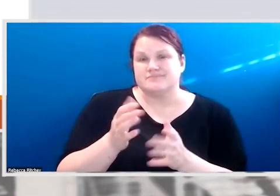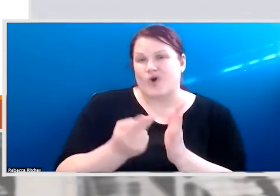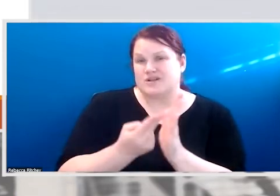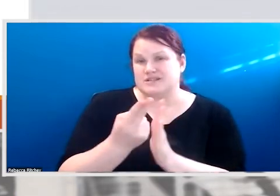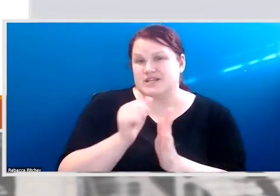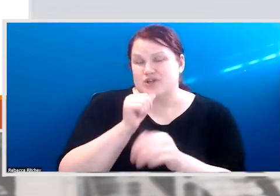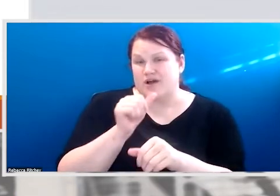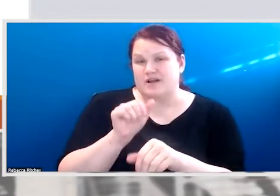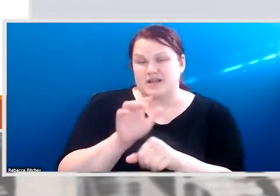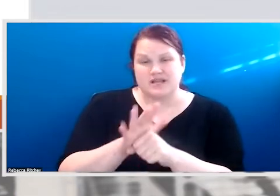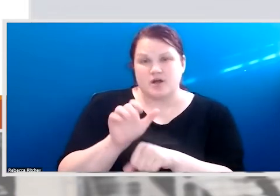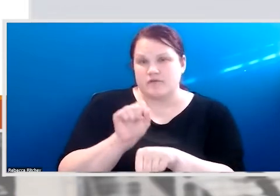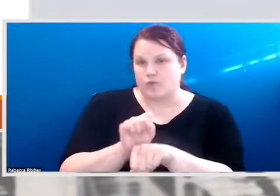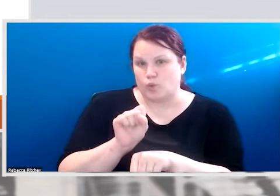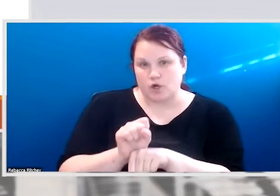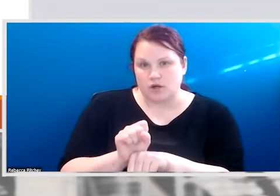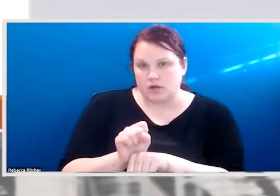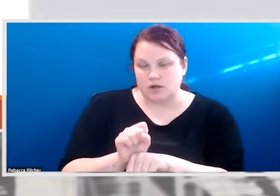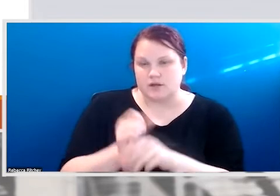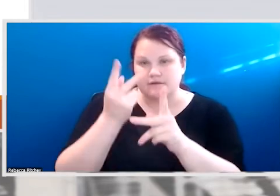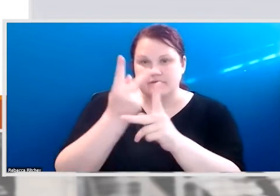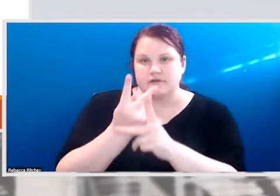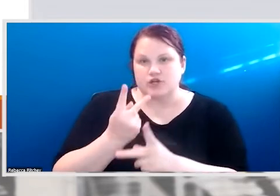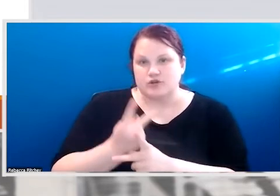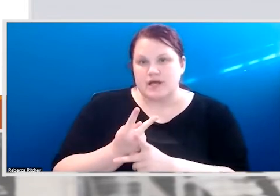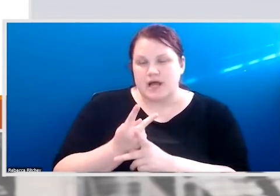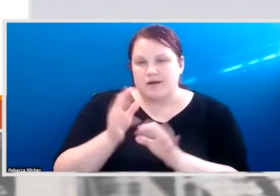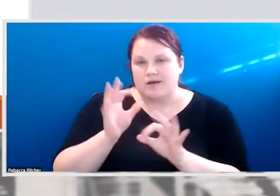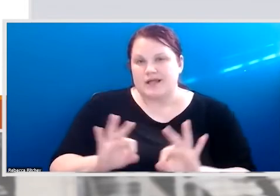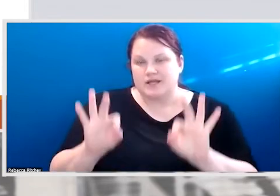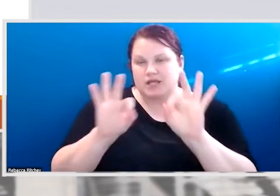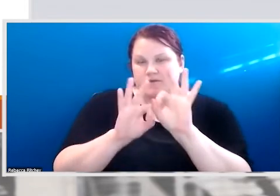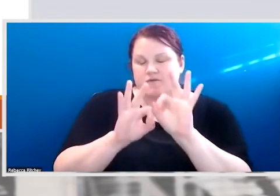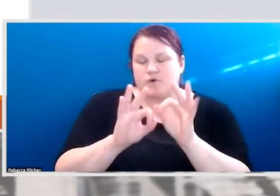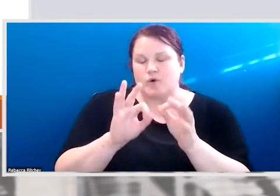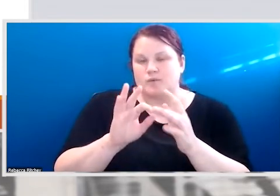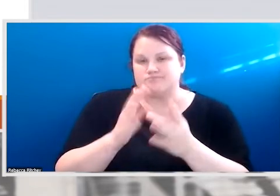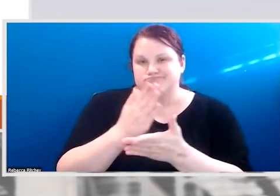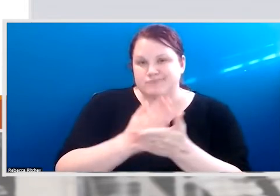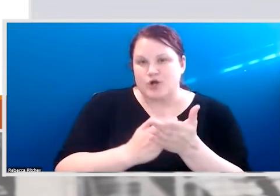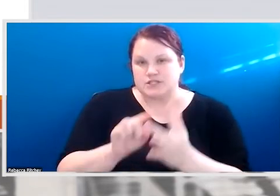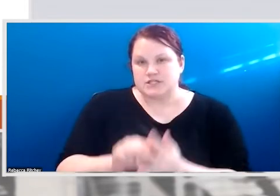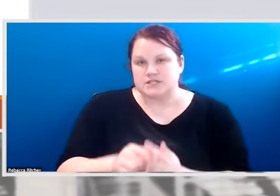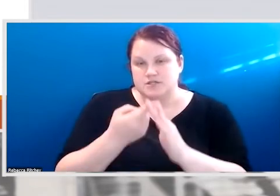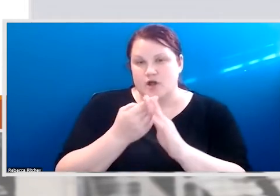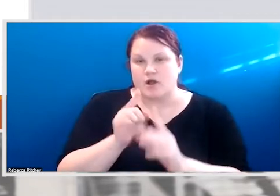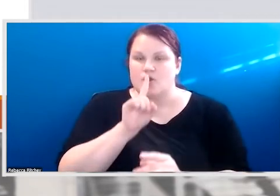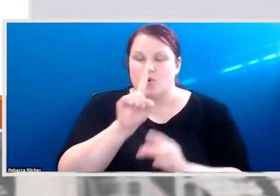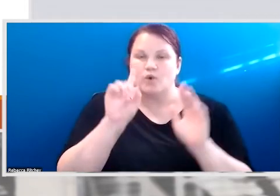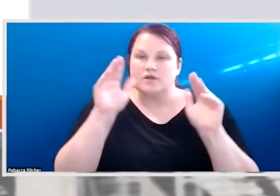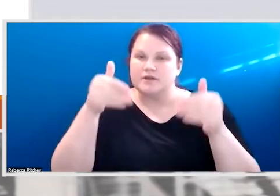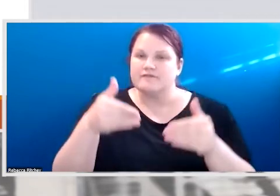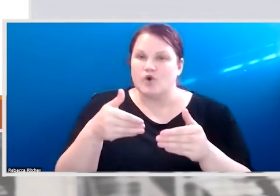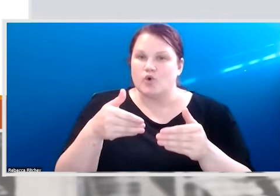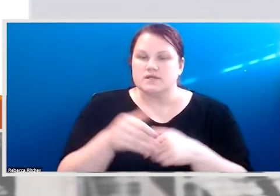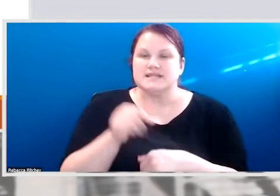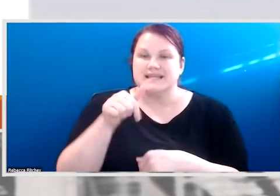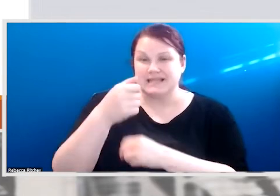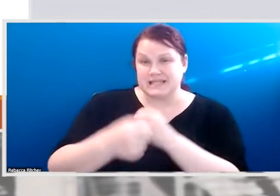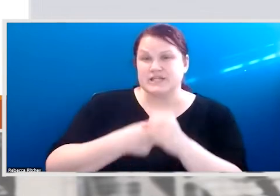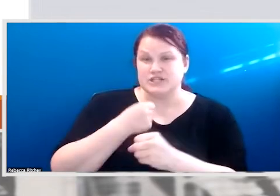work up front by figuring out our critical path for execution. So that's a place where we're really kind of focusing this